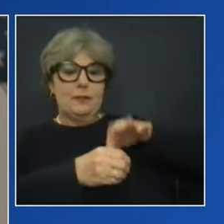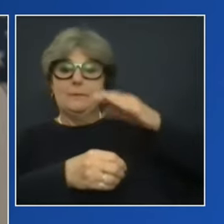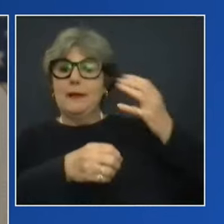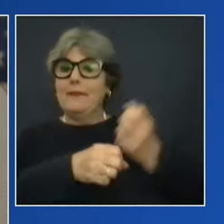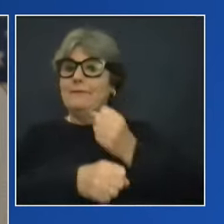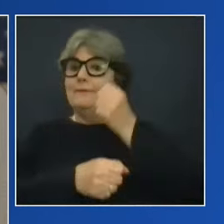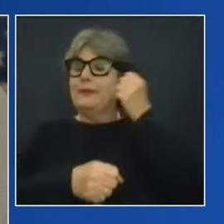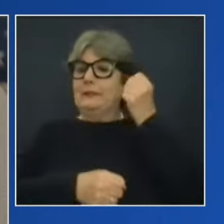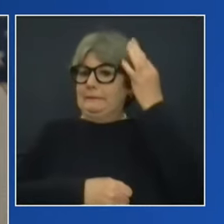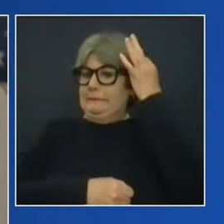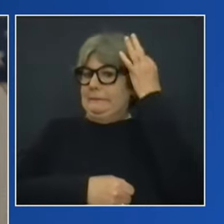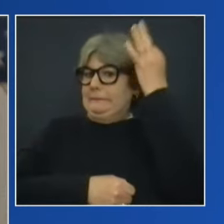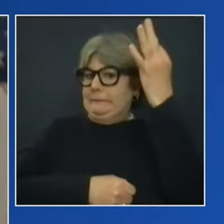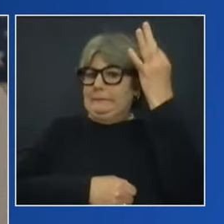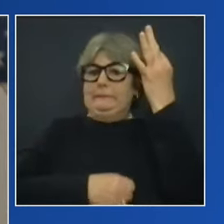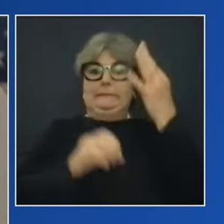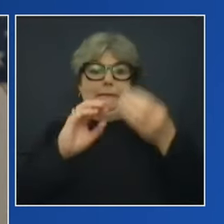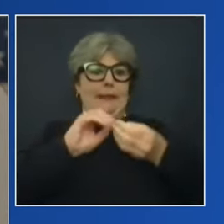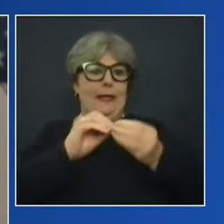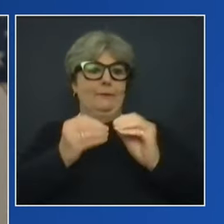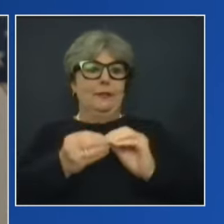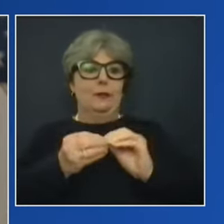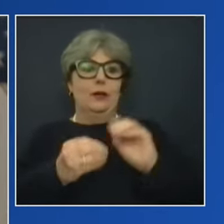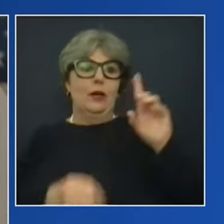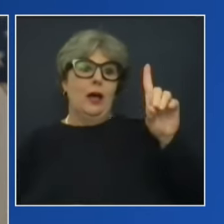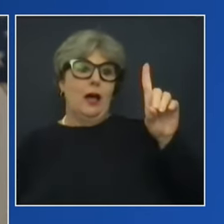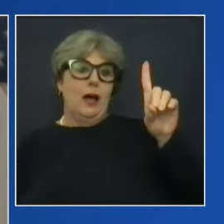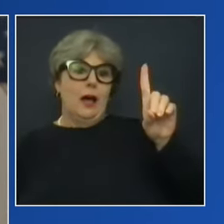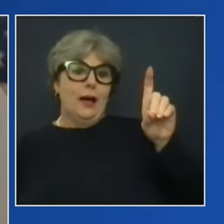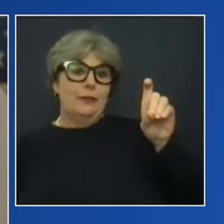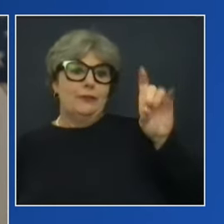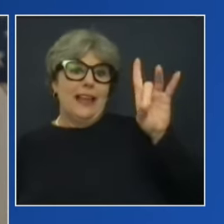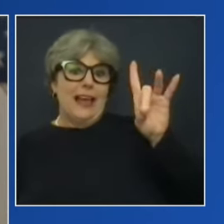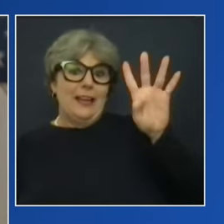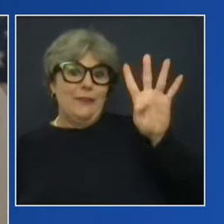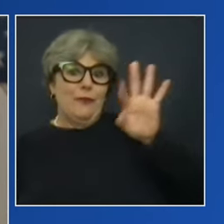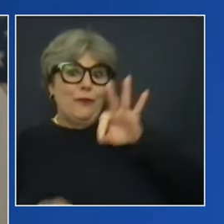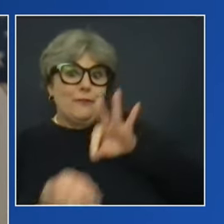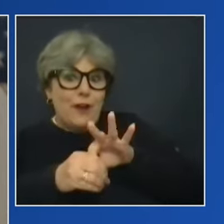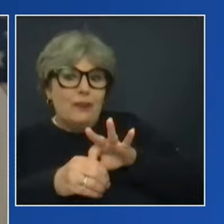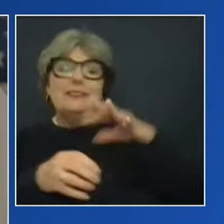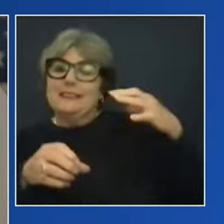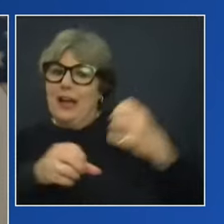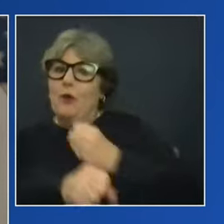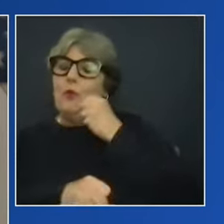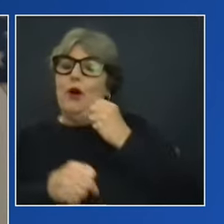by the narrowest of margins, 184 votes.